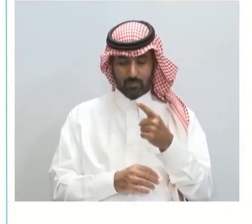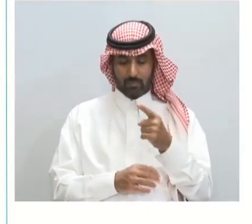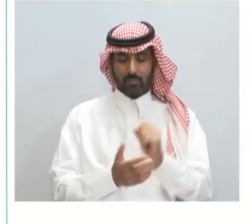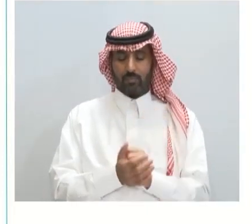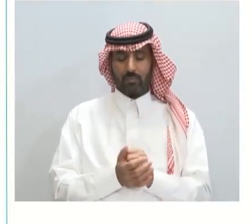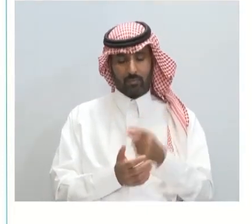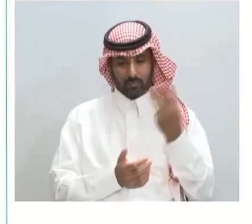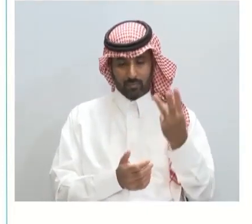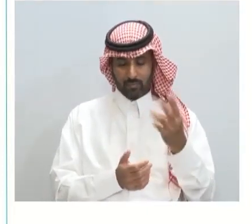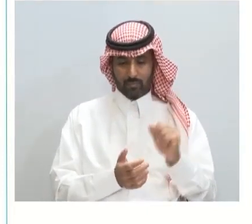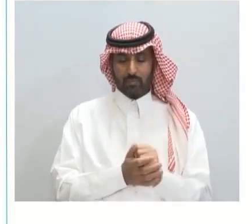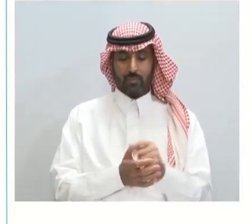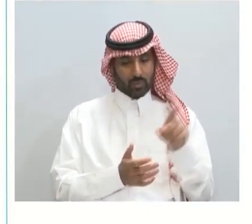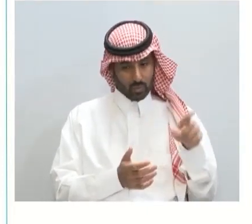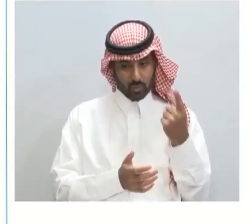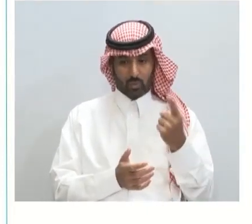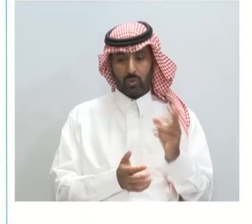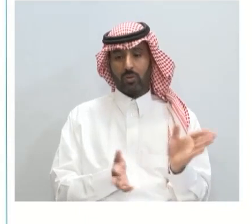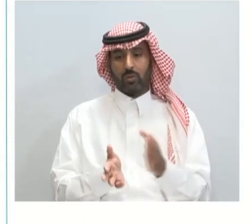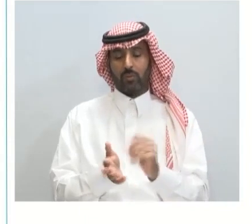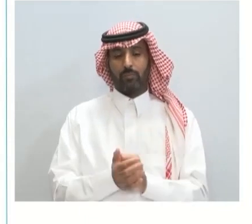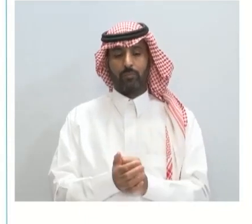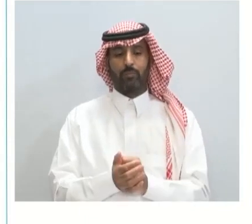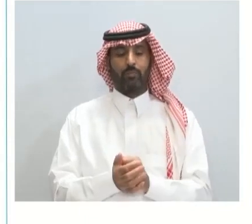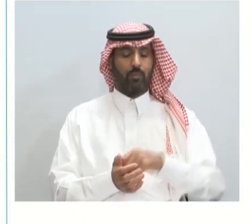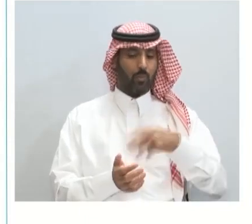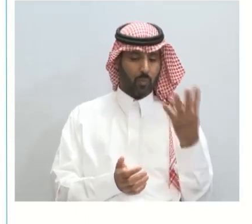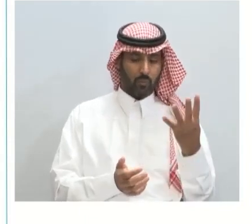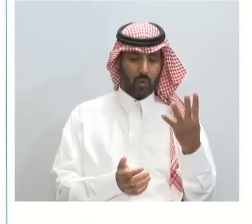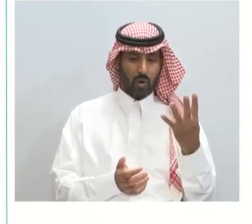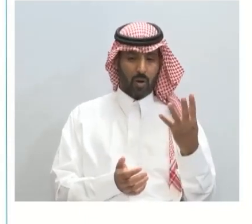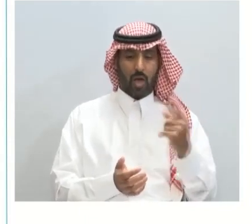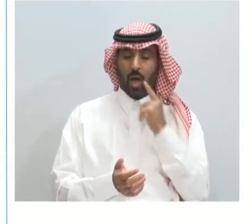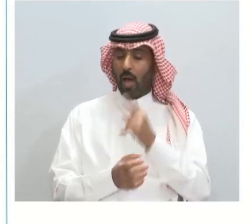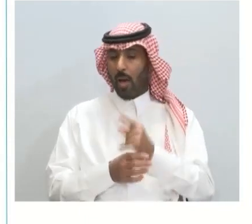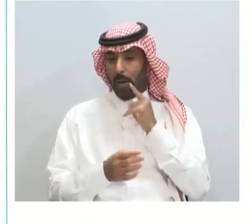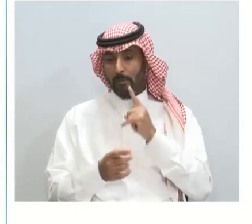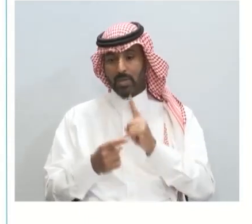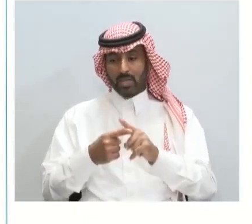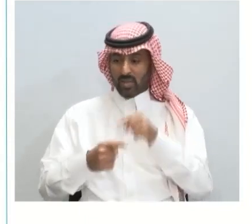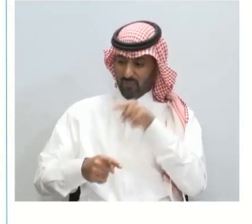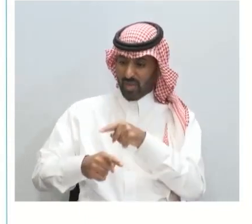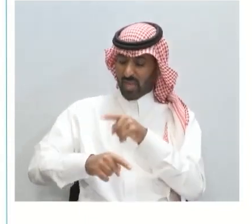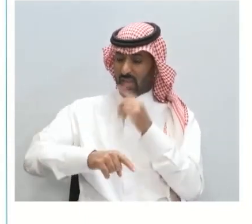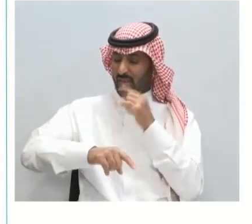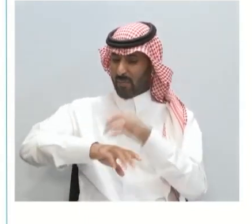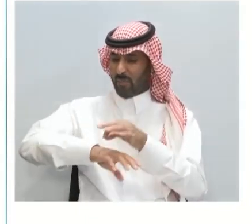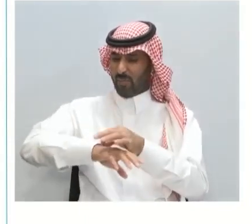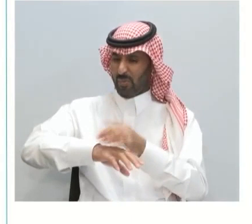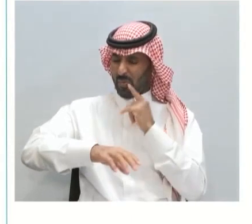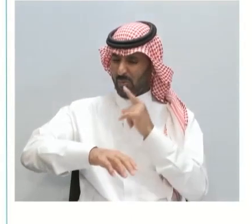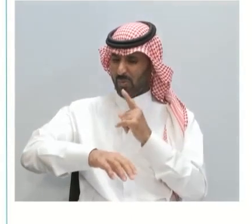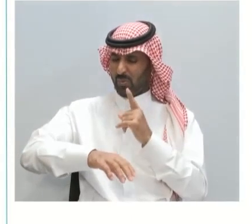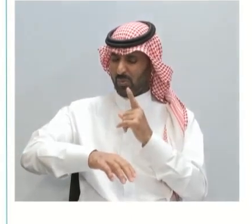number three is true. That's correct. Number four, a positive test generally brings